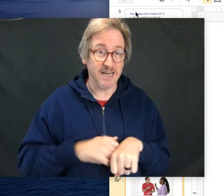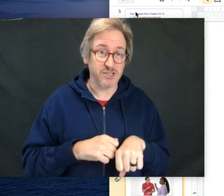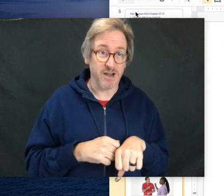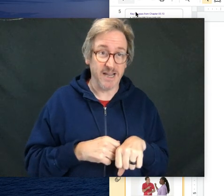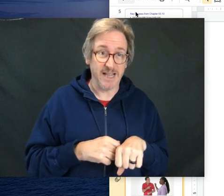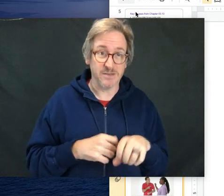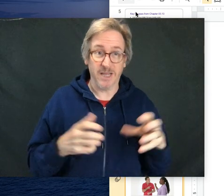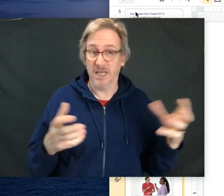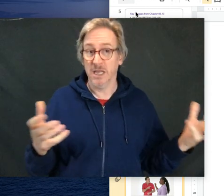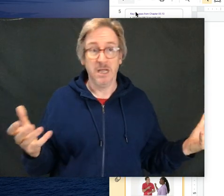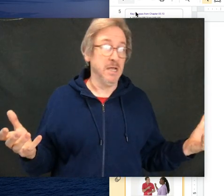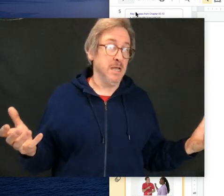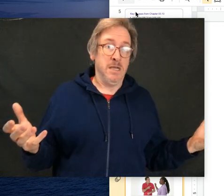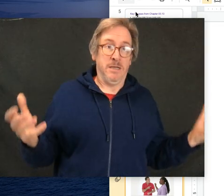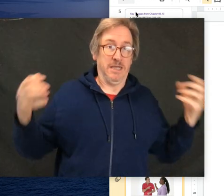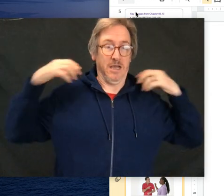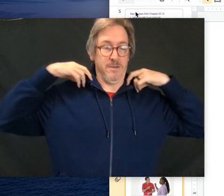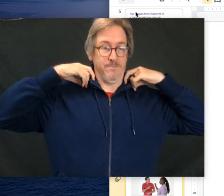get a strike against me